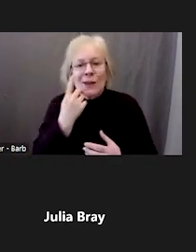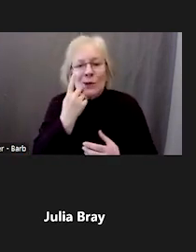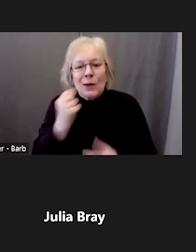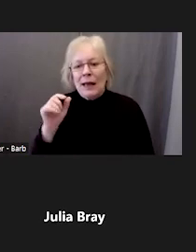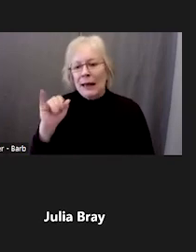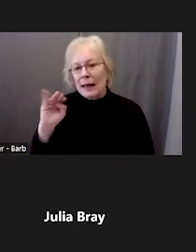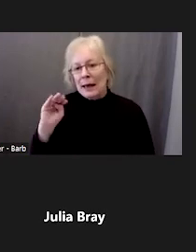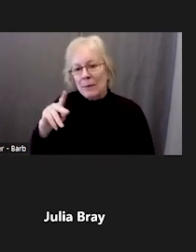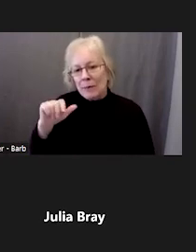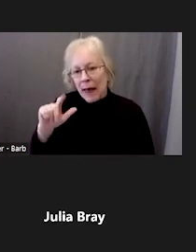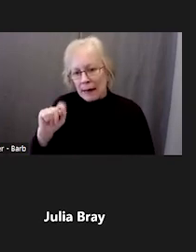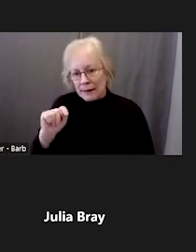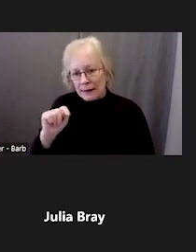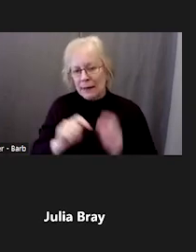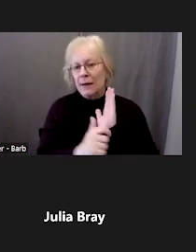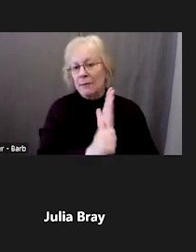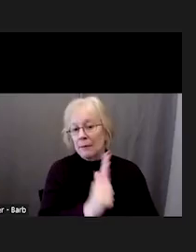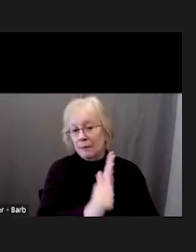higher education